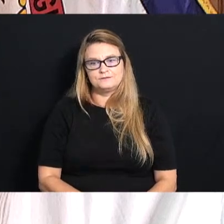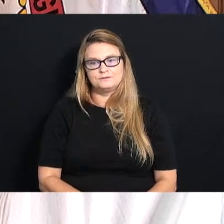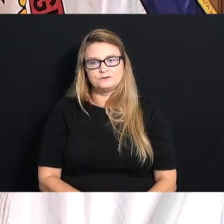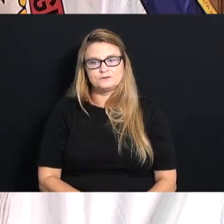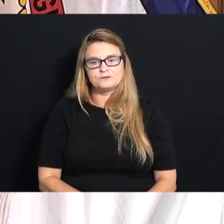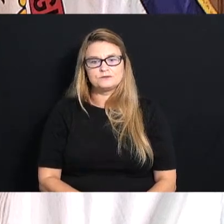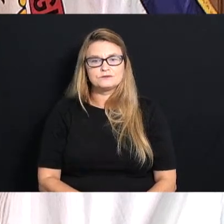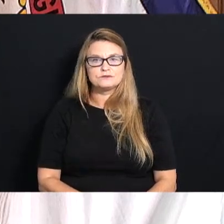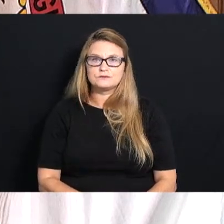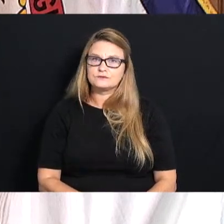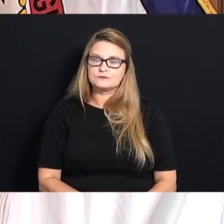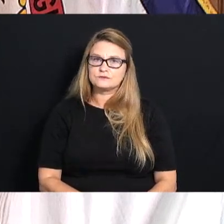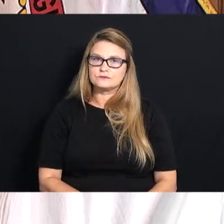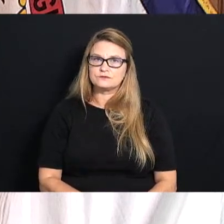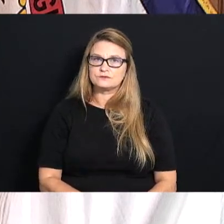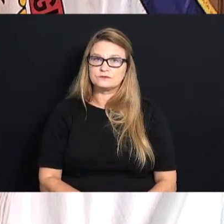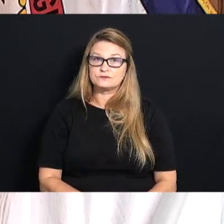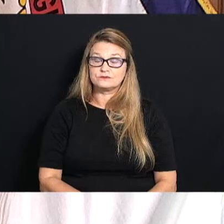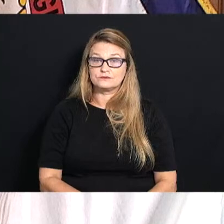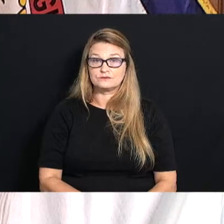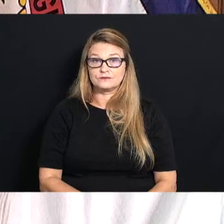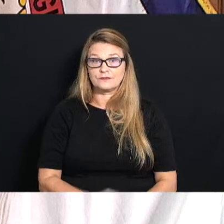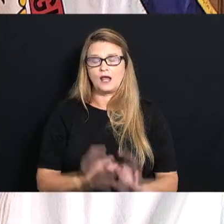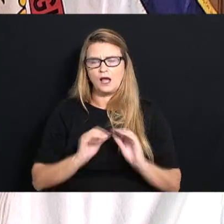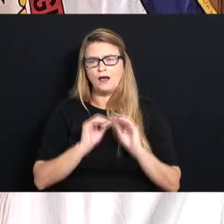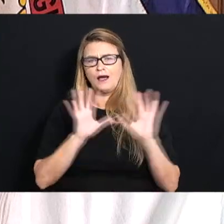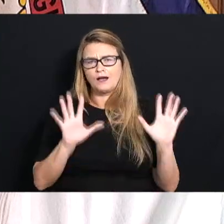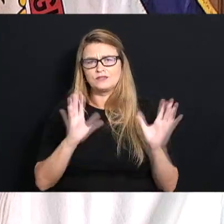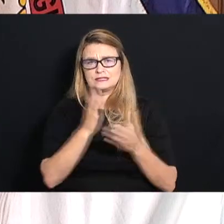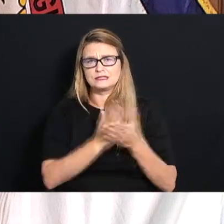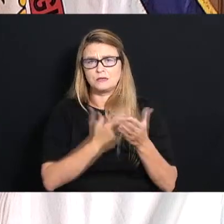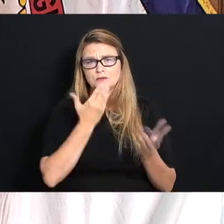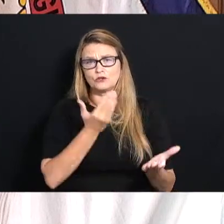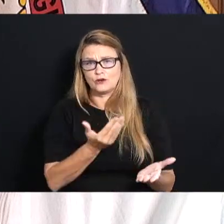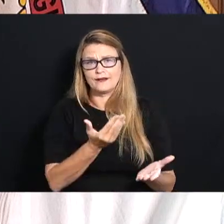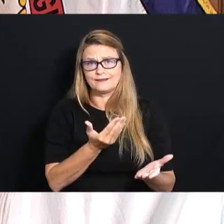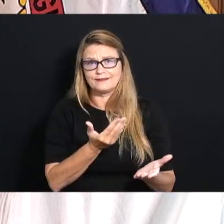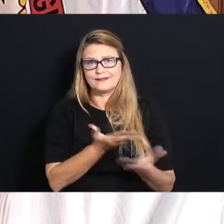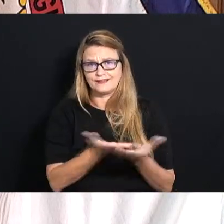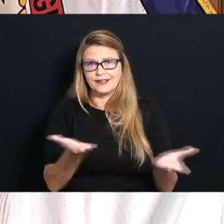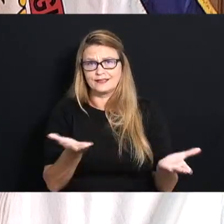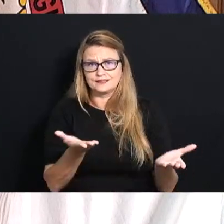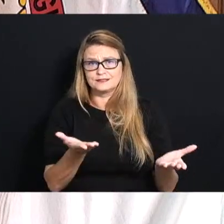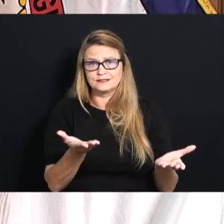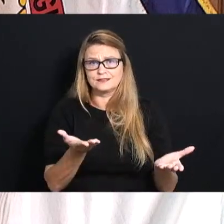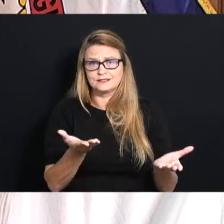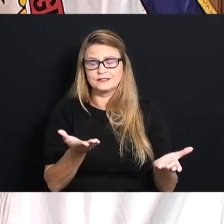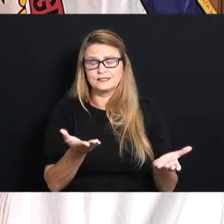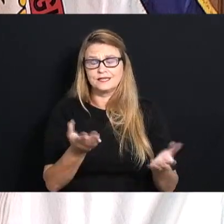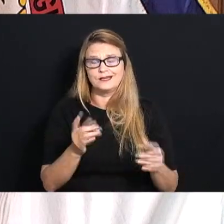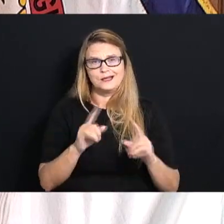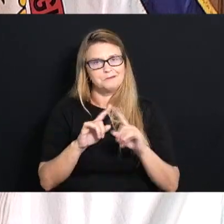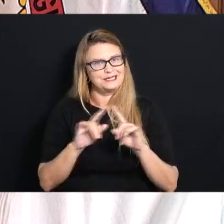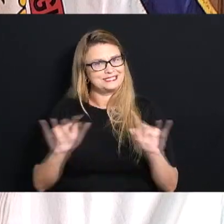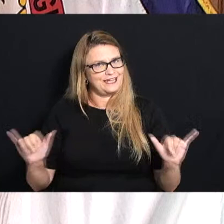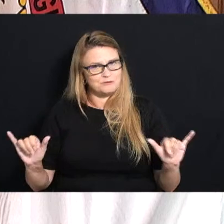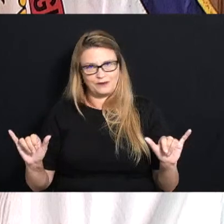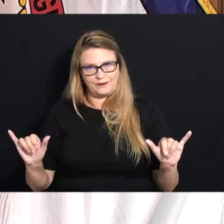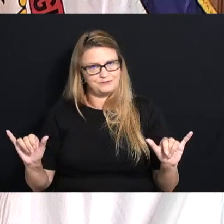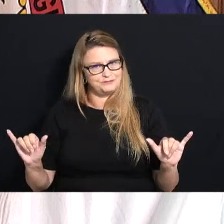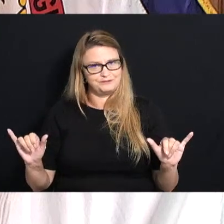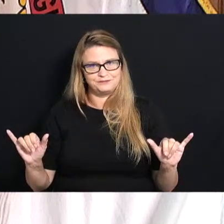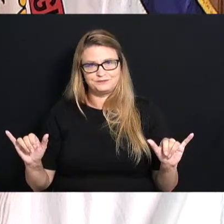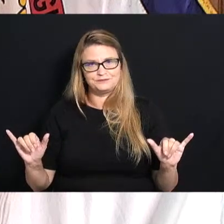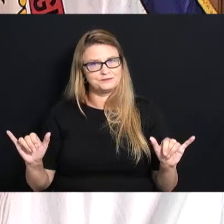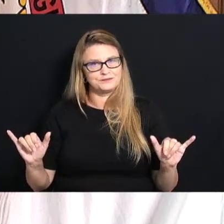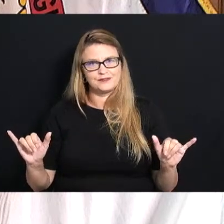I think there's no question that there's some good, but at the same time, Mark,